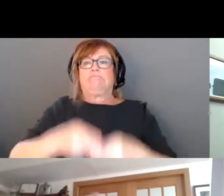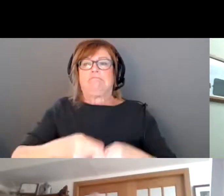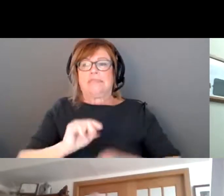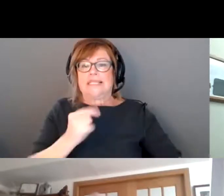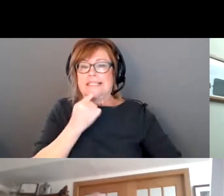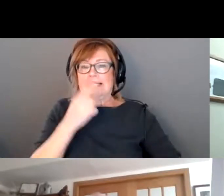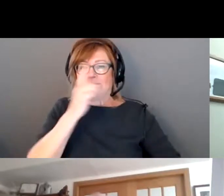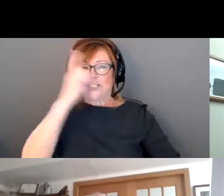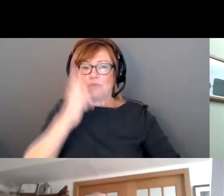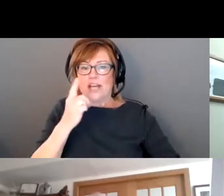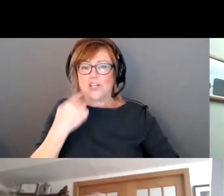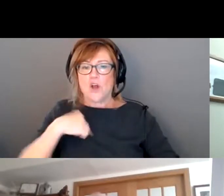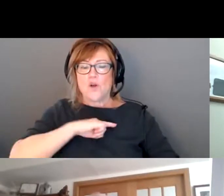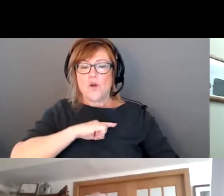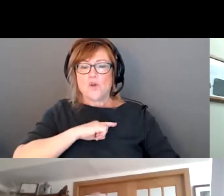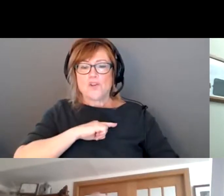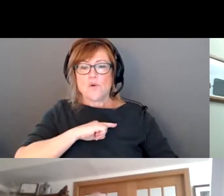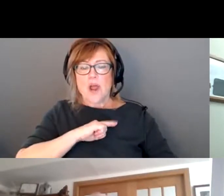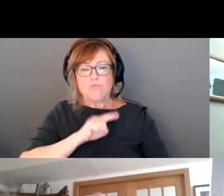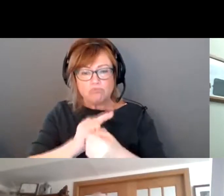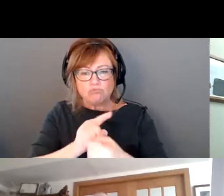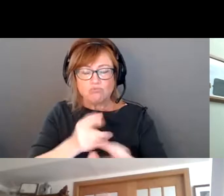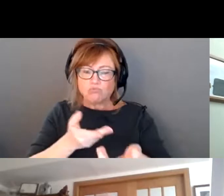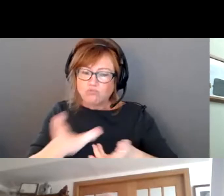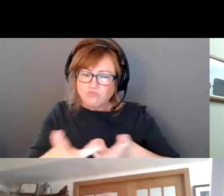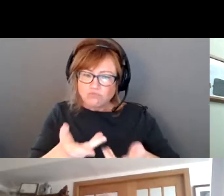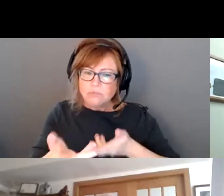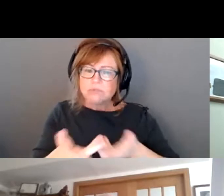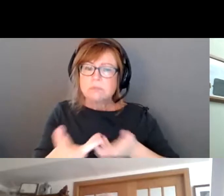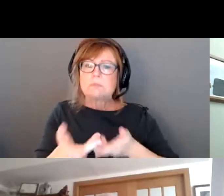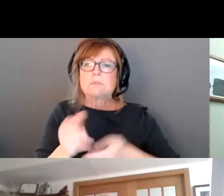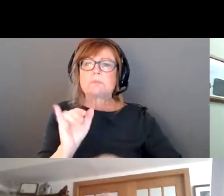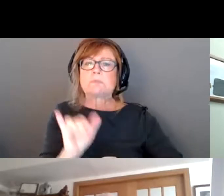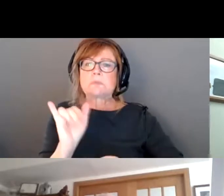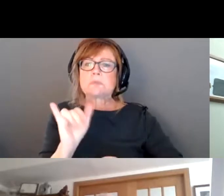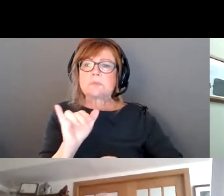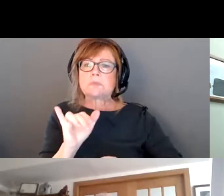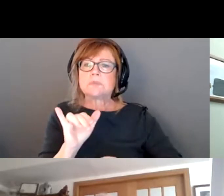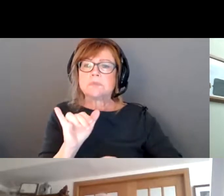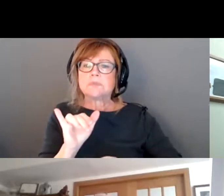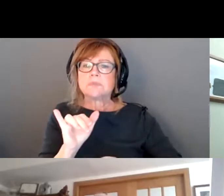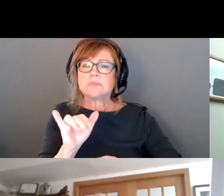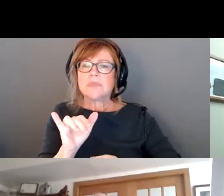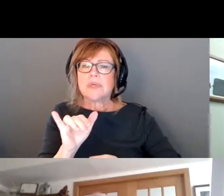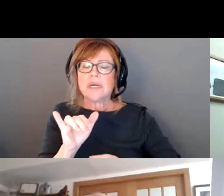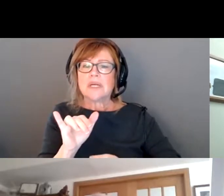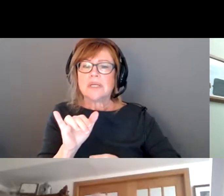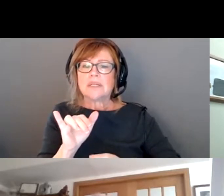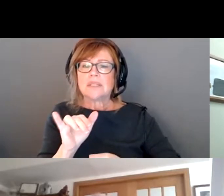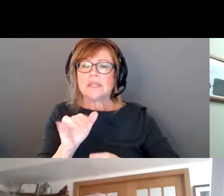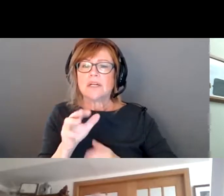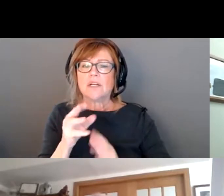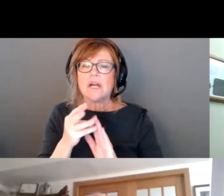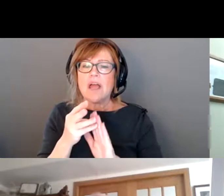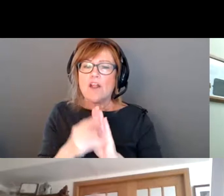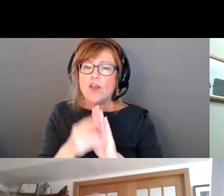when you spend enough time with them, you find that within the encapsulation of the will and the intent of what